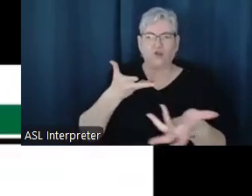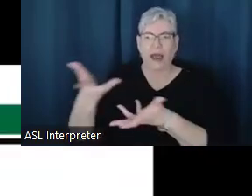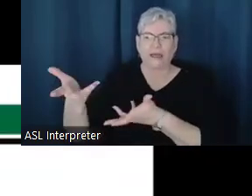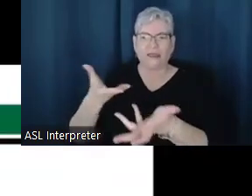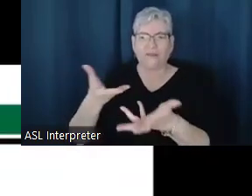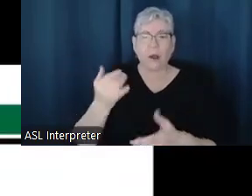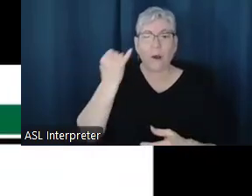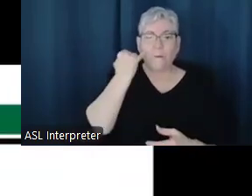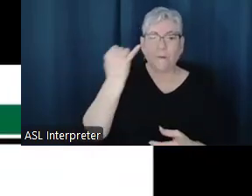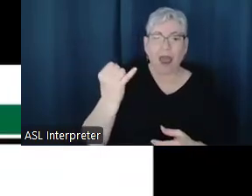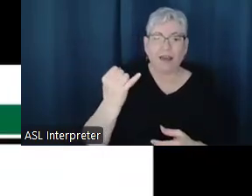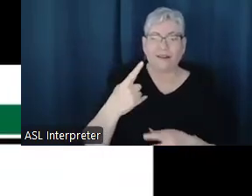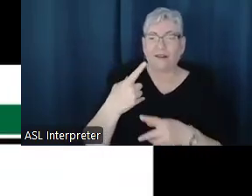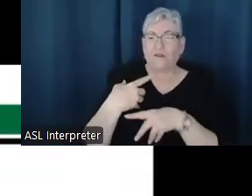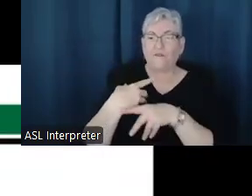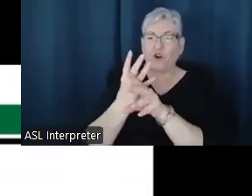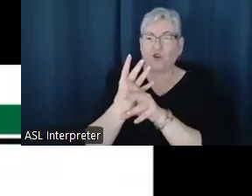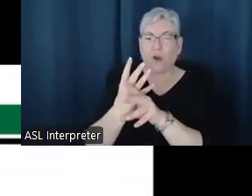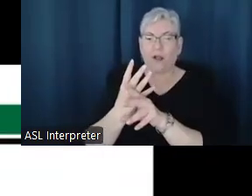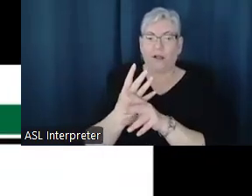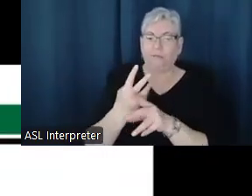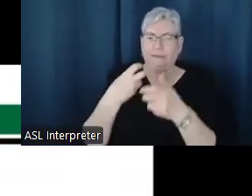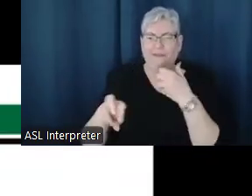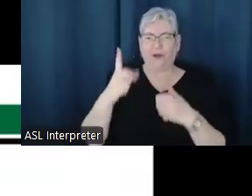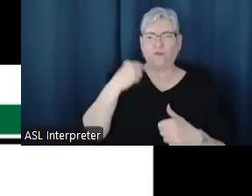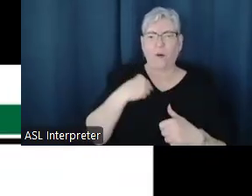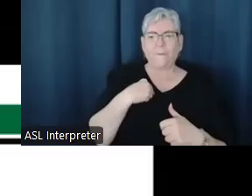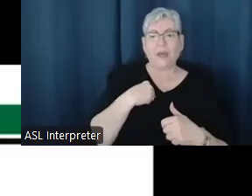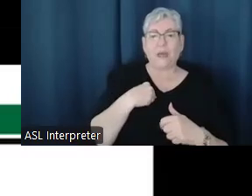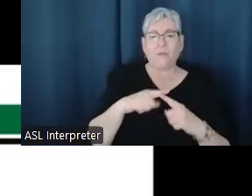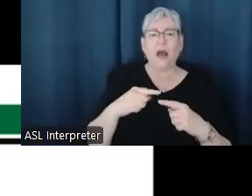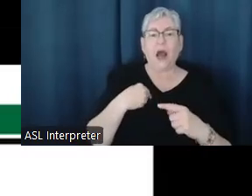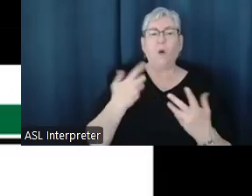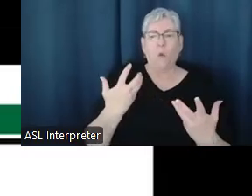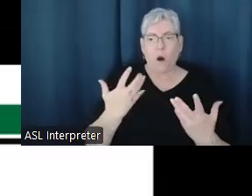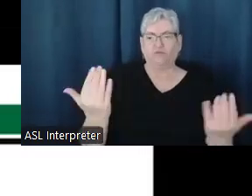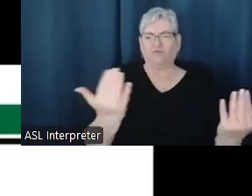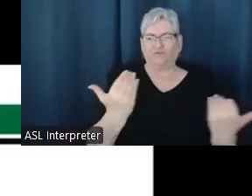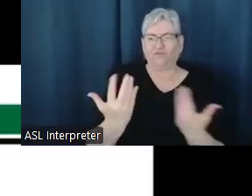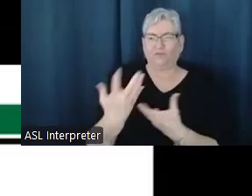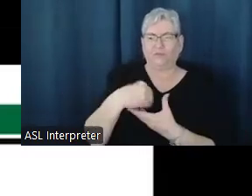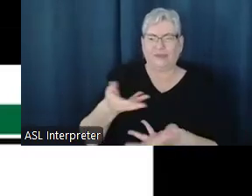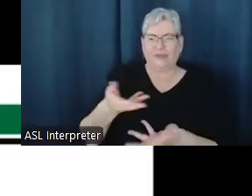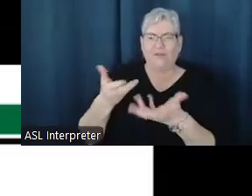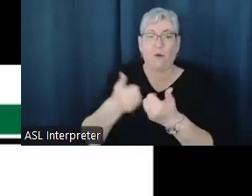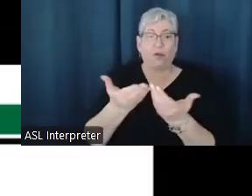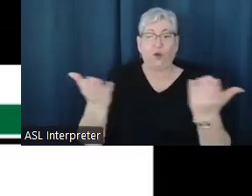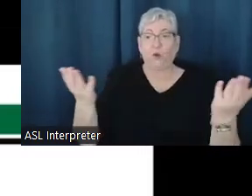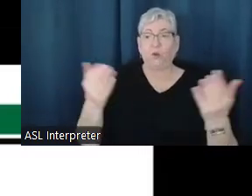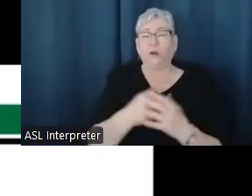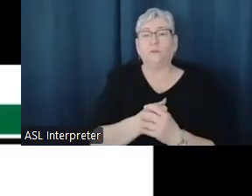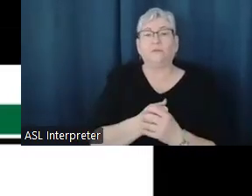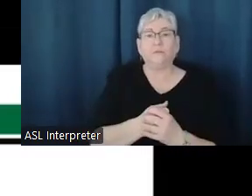imagine, these virtual times have been difficult for me, but I still like to try to be as interactive as I can with you all. So I want